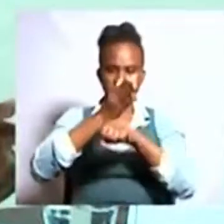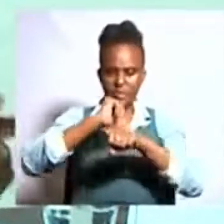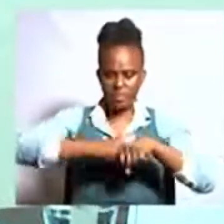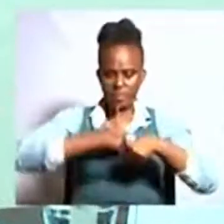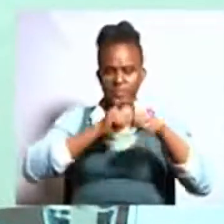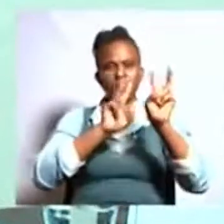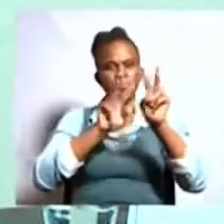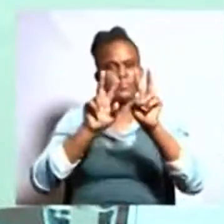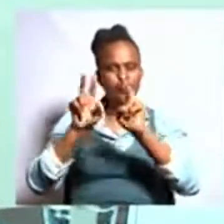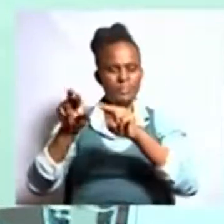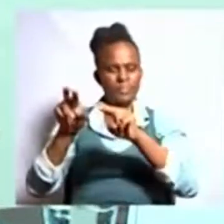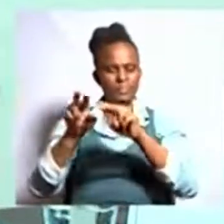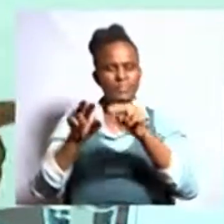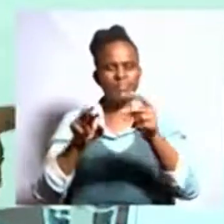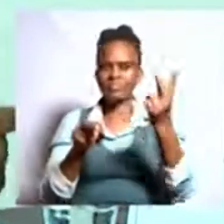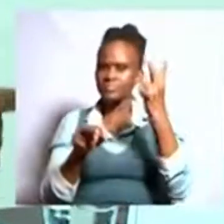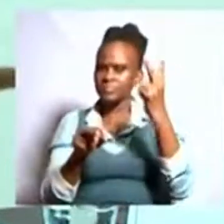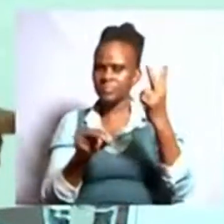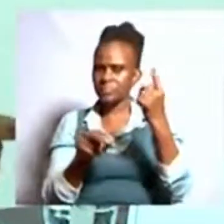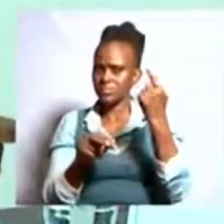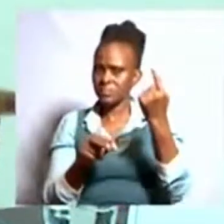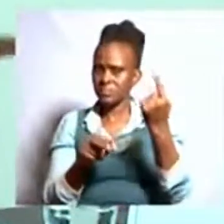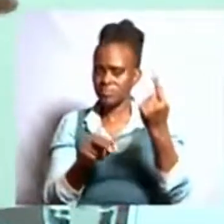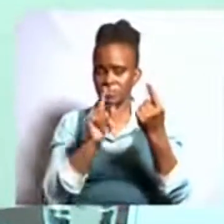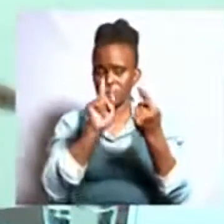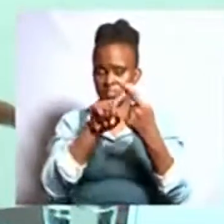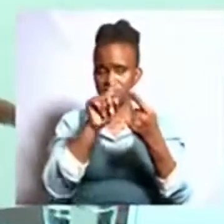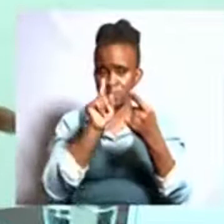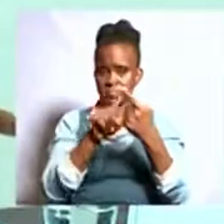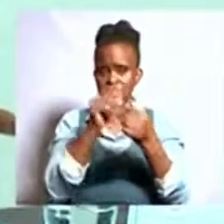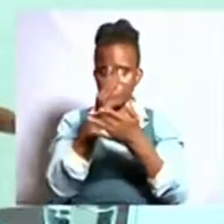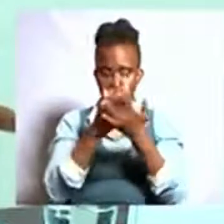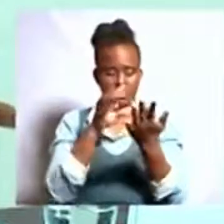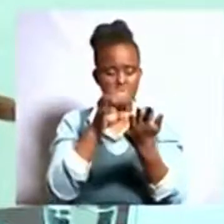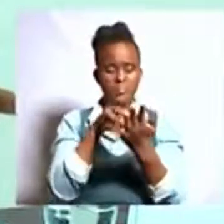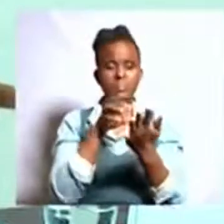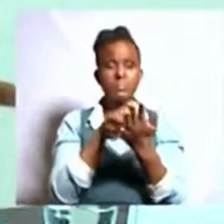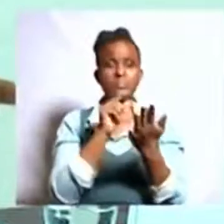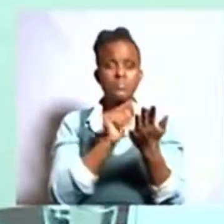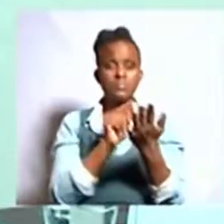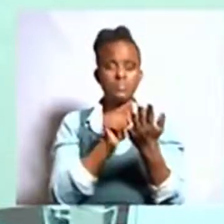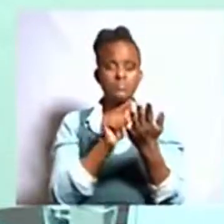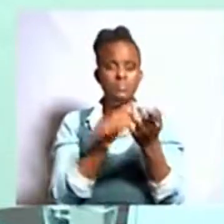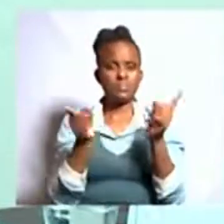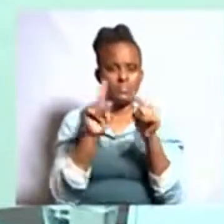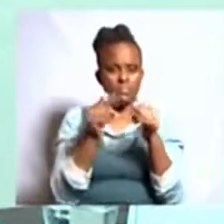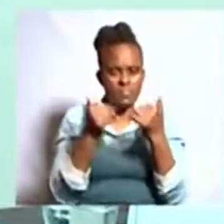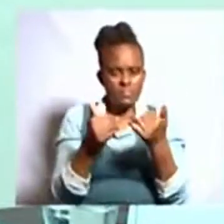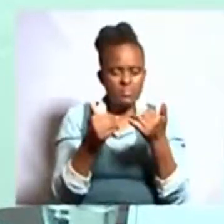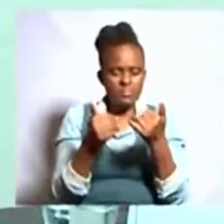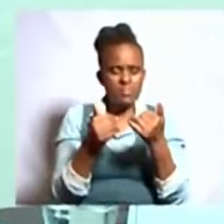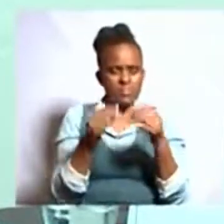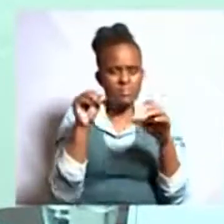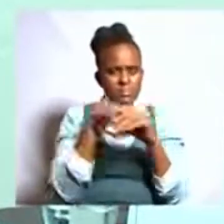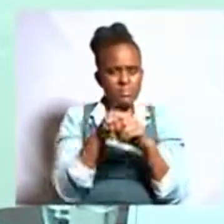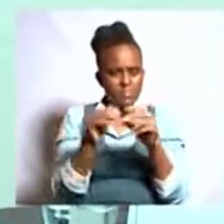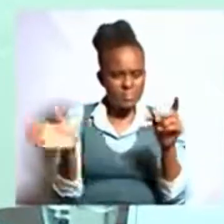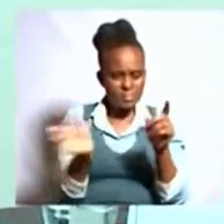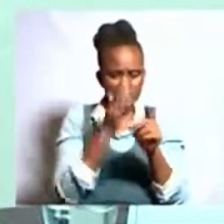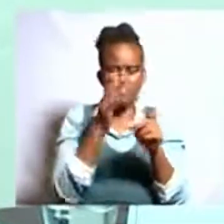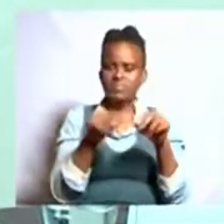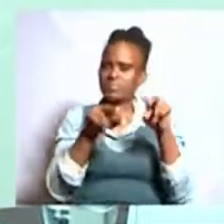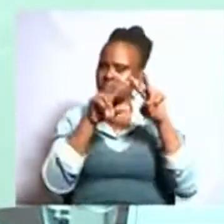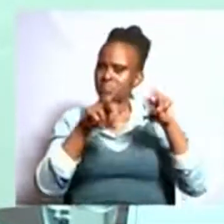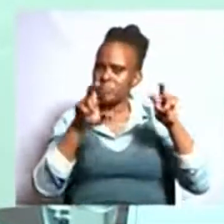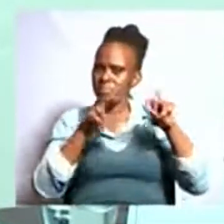observed two areas. One, we observed in certain cases, when you come into the nitty-gritties